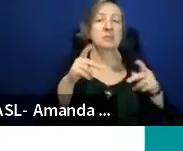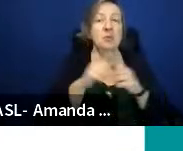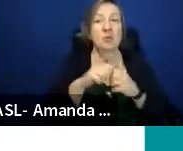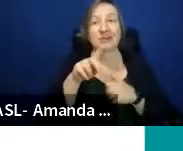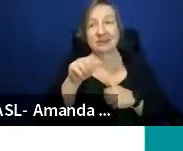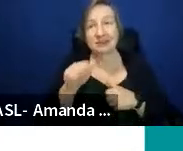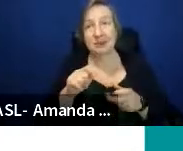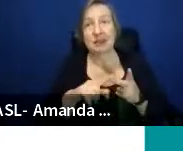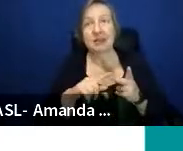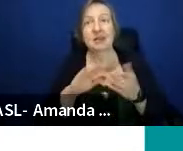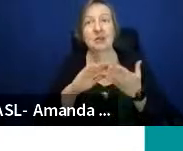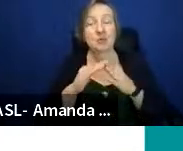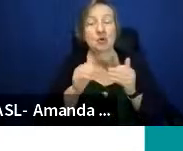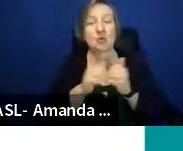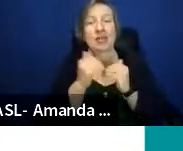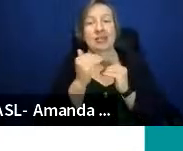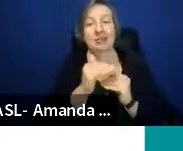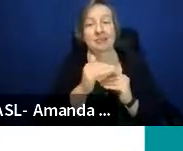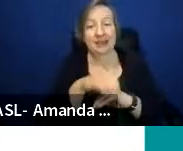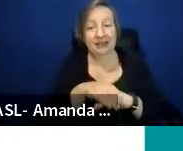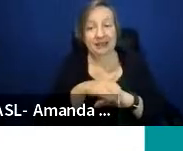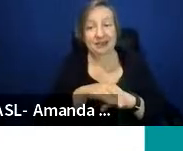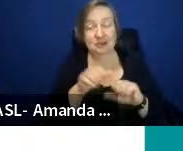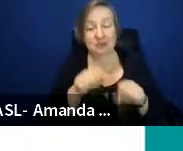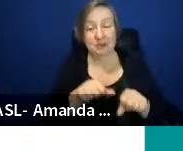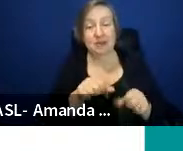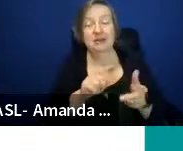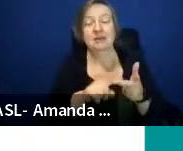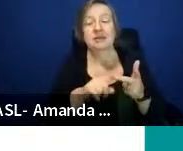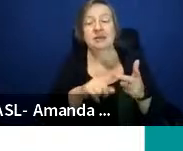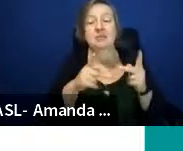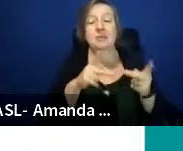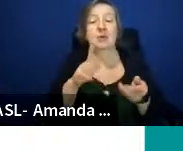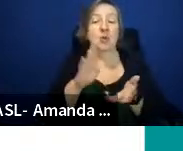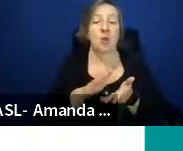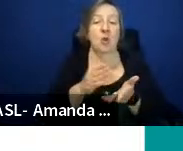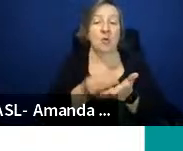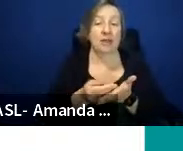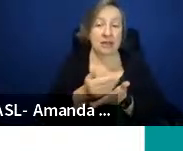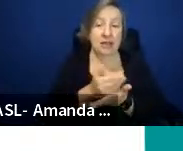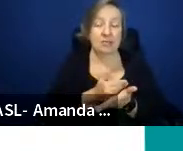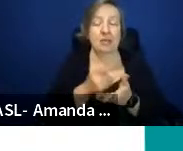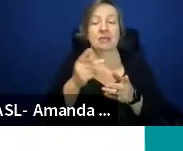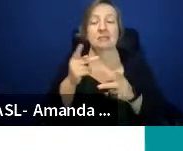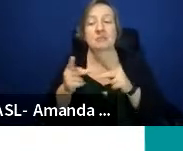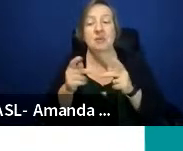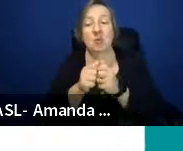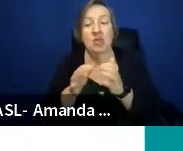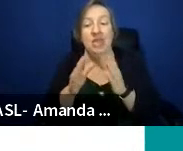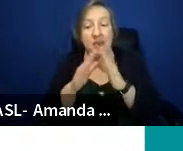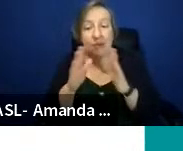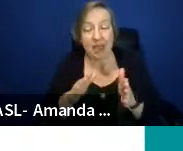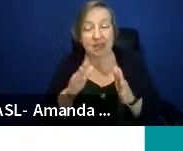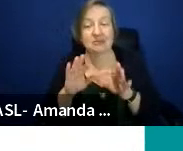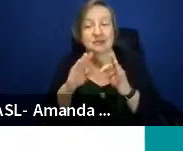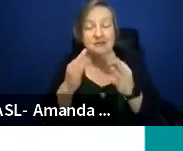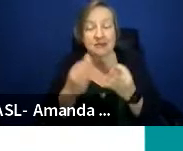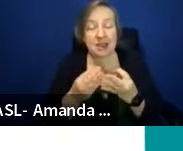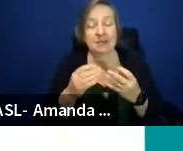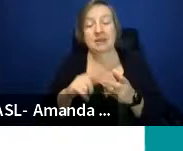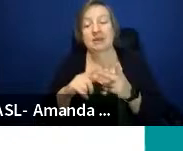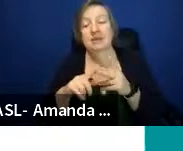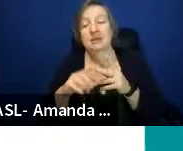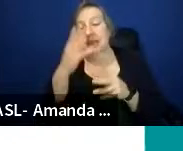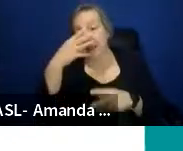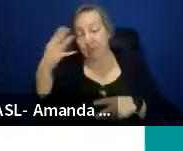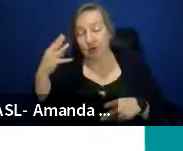limited English proficiency, persons with lower income, houseless individuals and families, immigrants and refugees, young